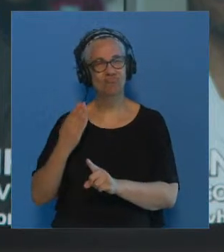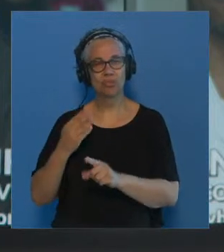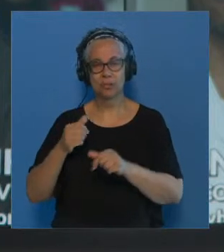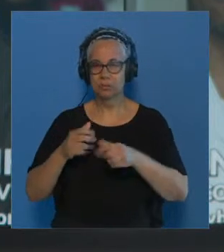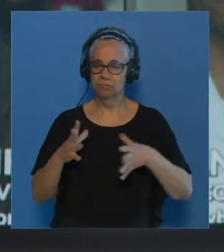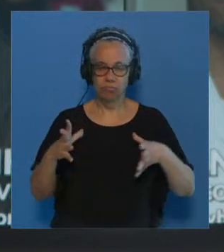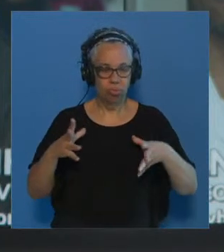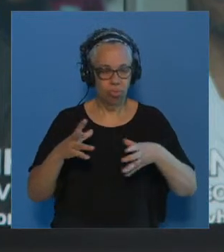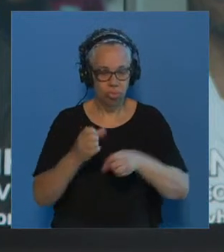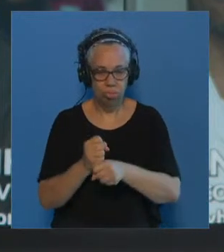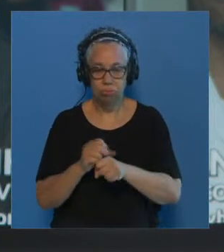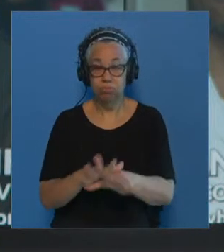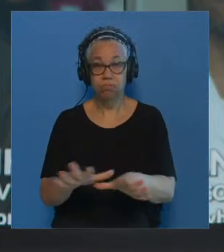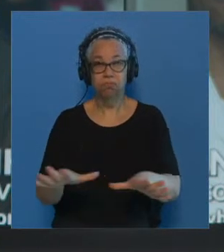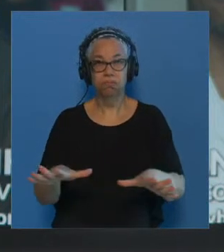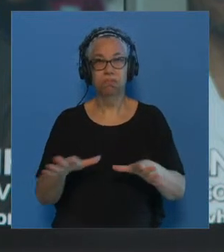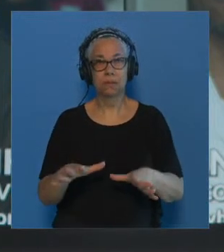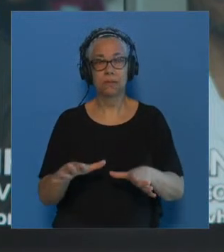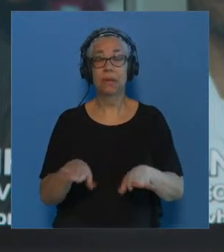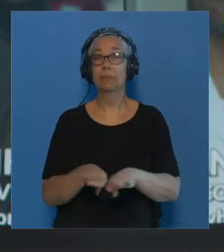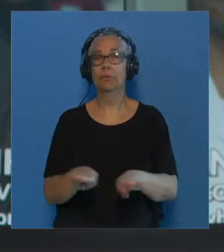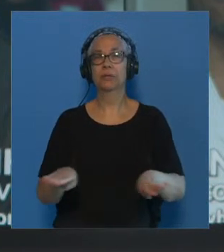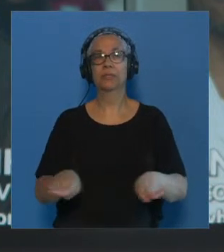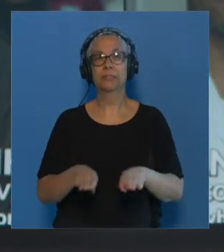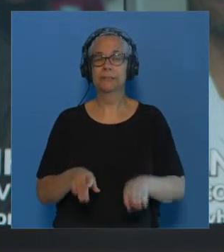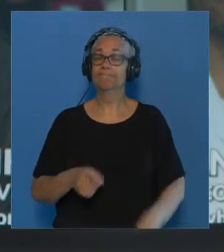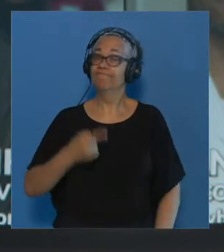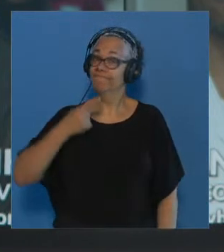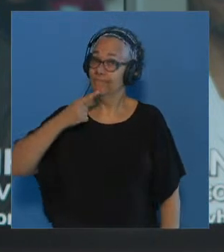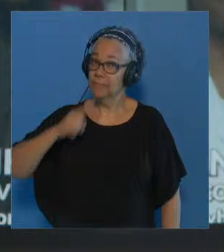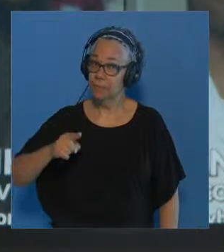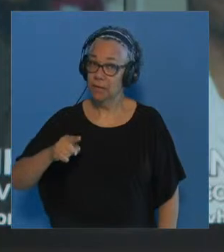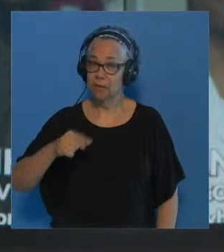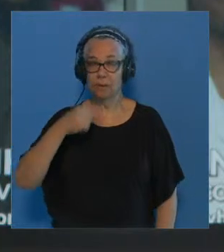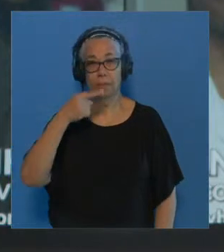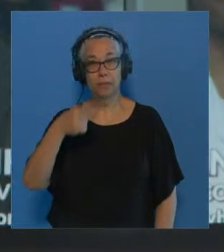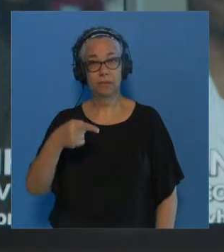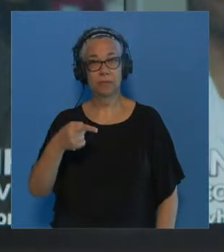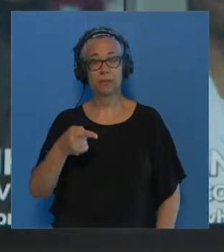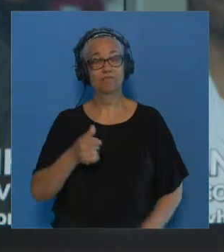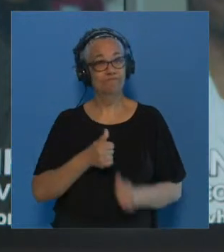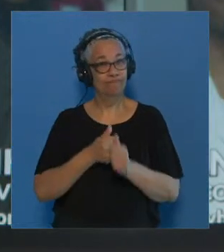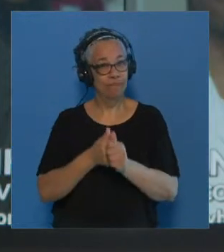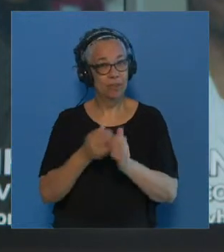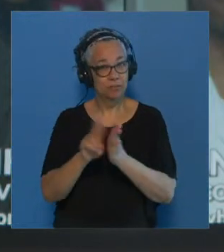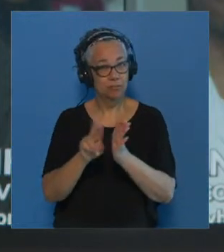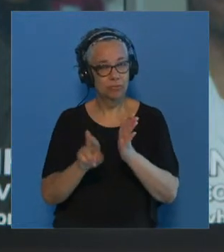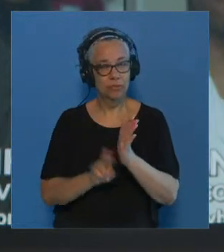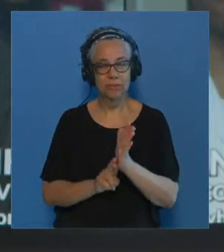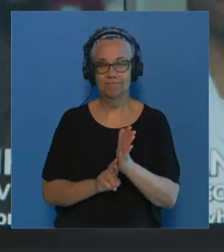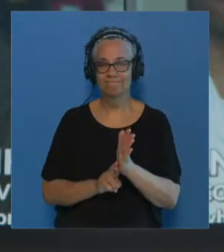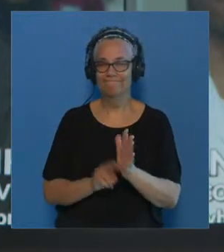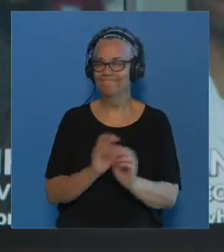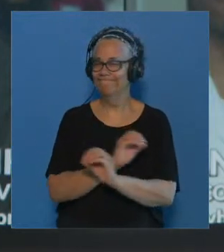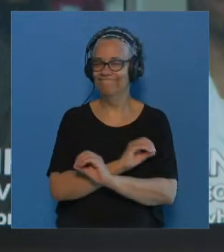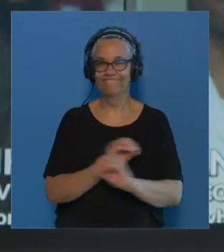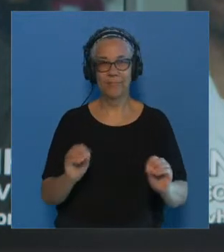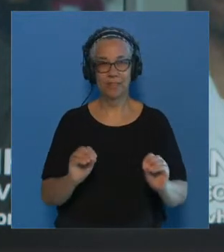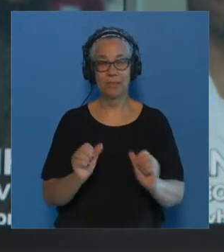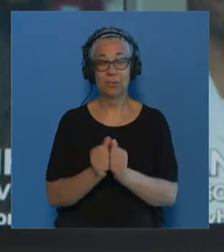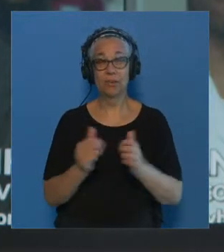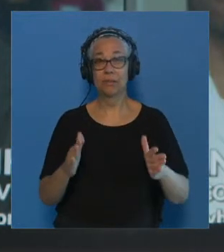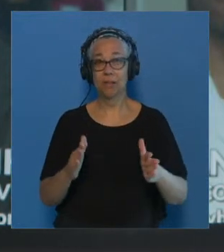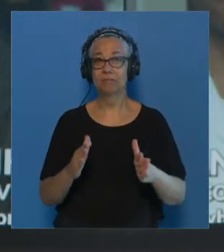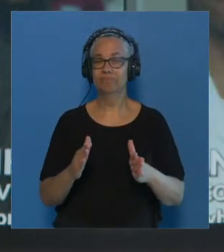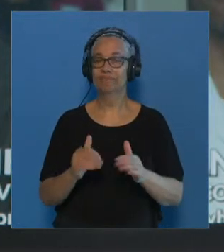of COVID-19 in Bermuda, and our demands for public compliance with rules and regulations mean nothing if we are not prepared to live by